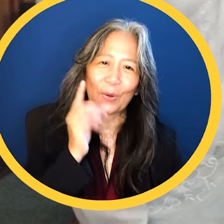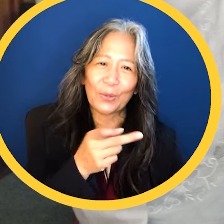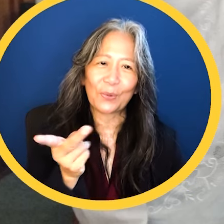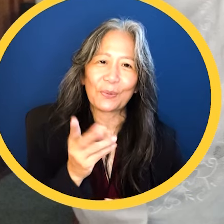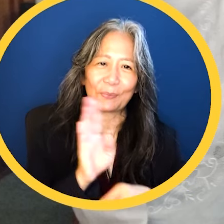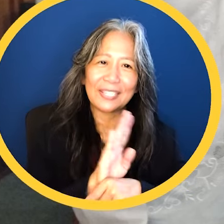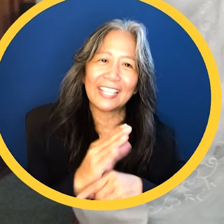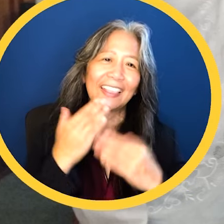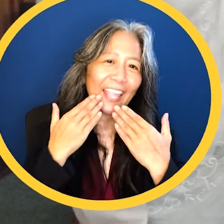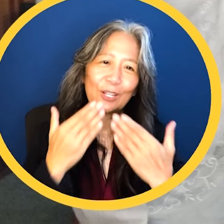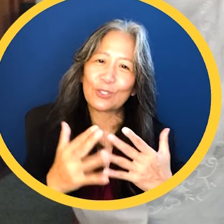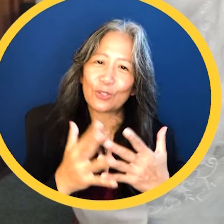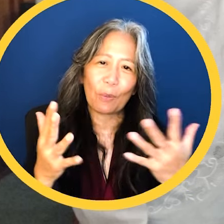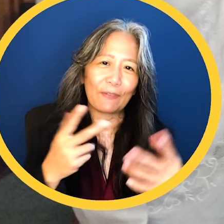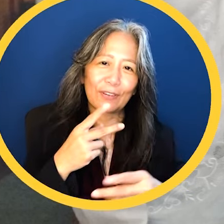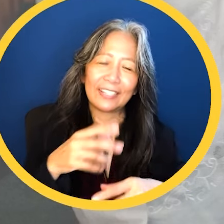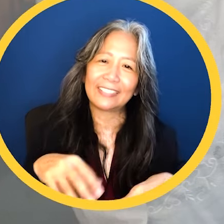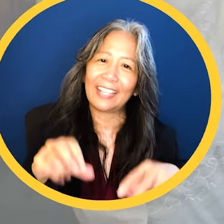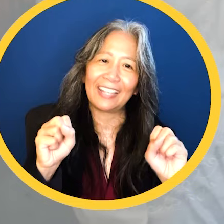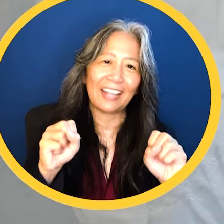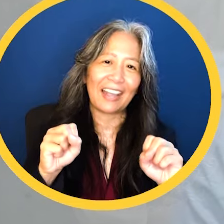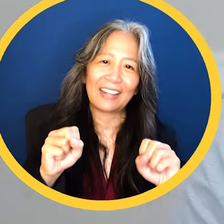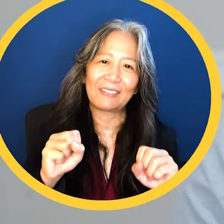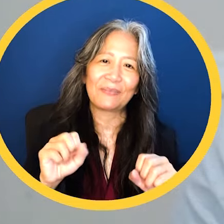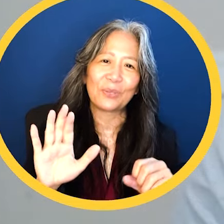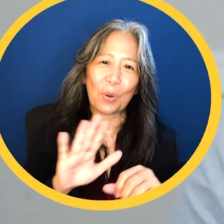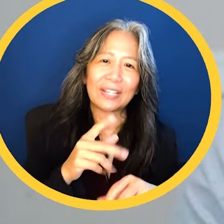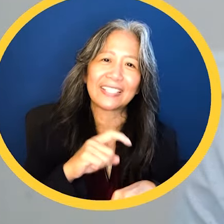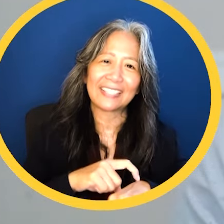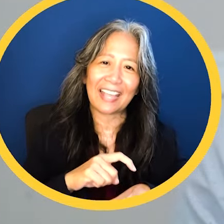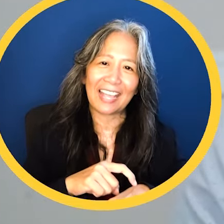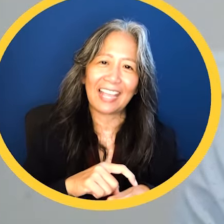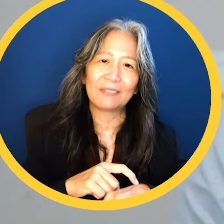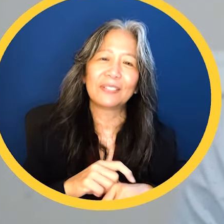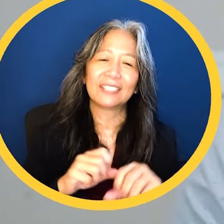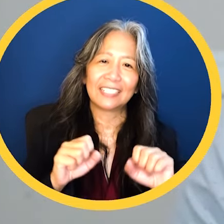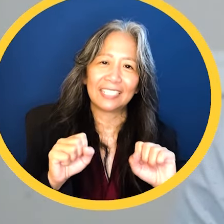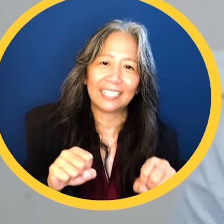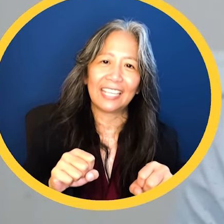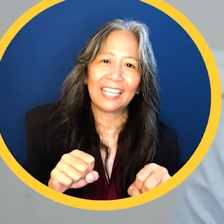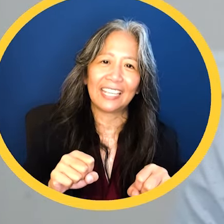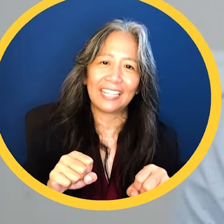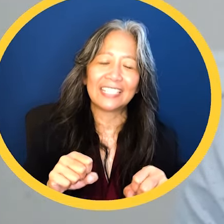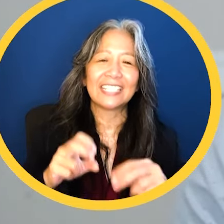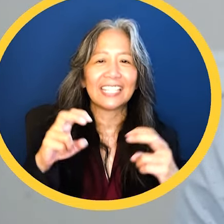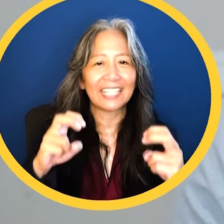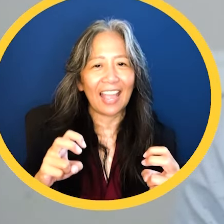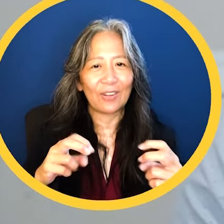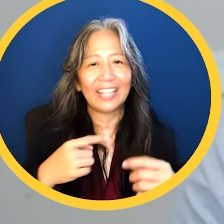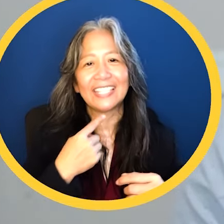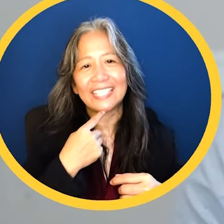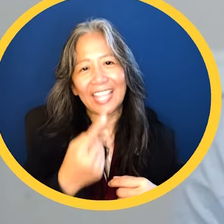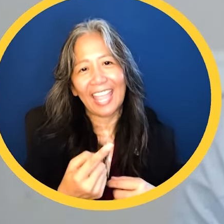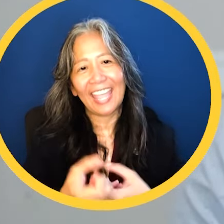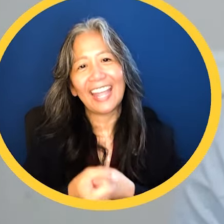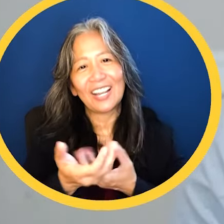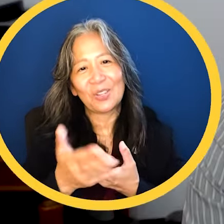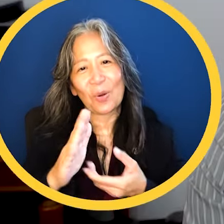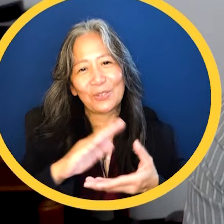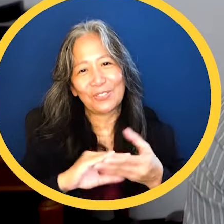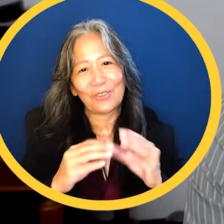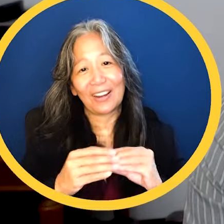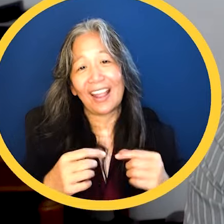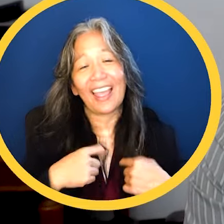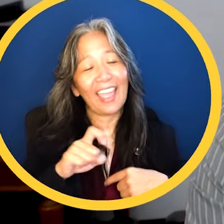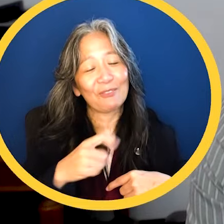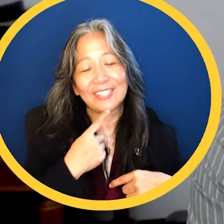You know, we know you're busy, and thank you so much for taking this time to be able to just sit down and tell us your story.